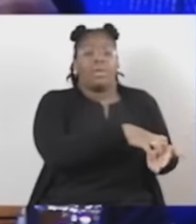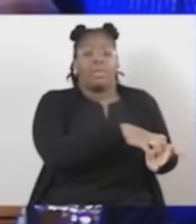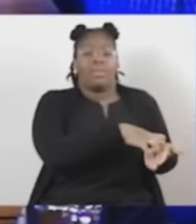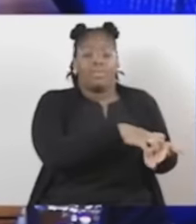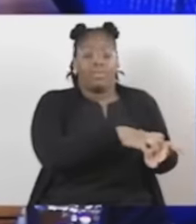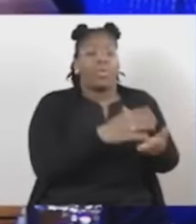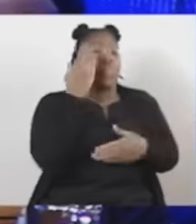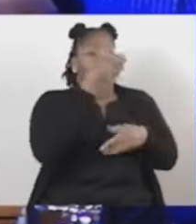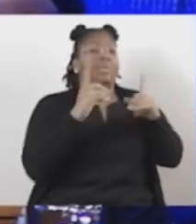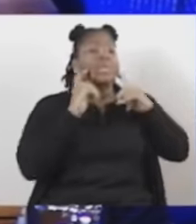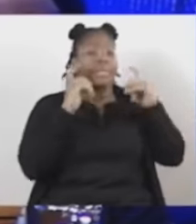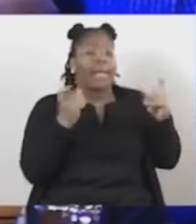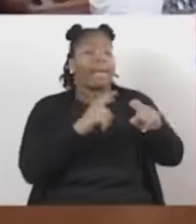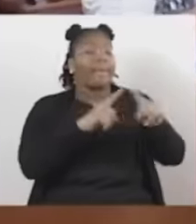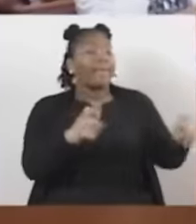destroy you.